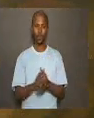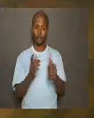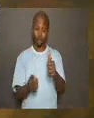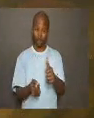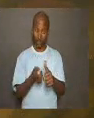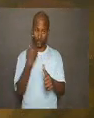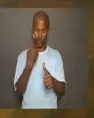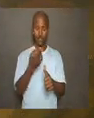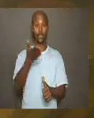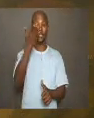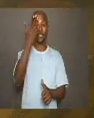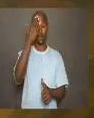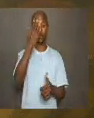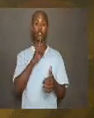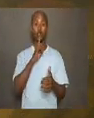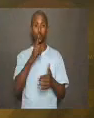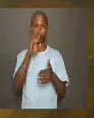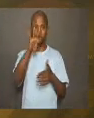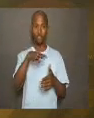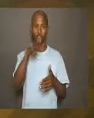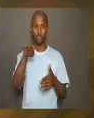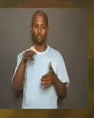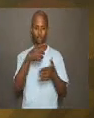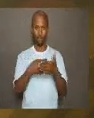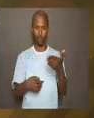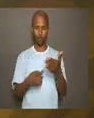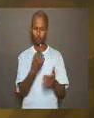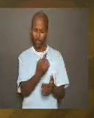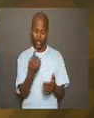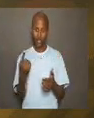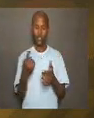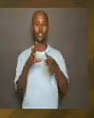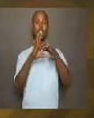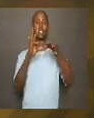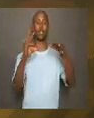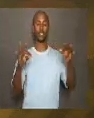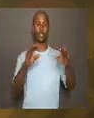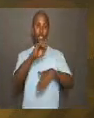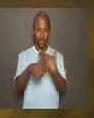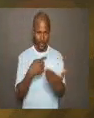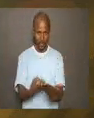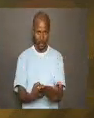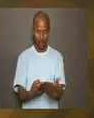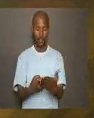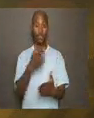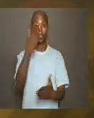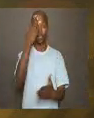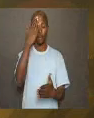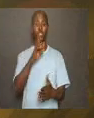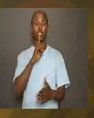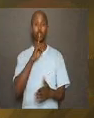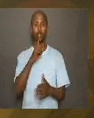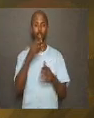First, determine the truth value for each statement. Then, determine the